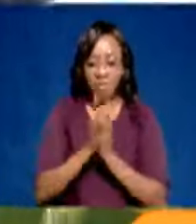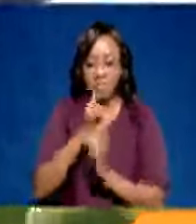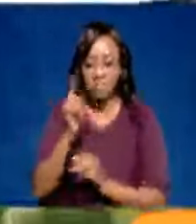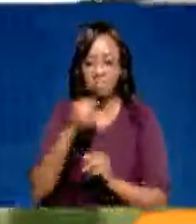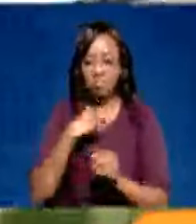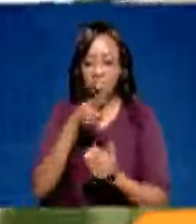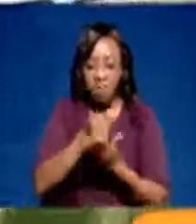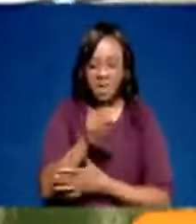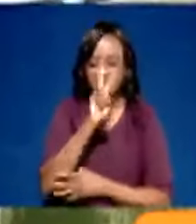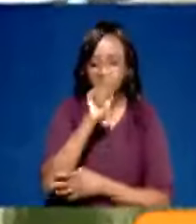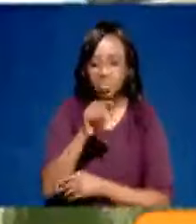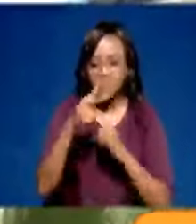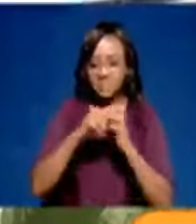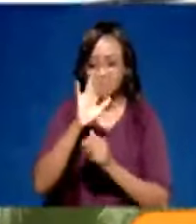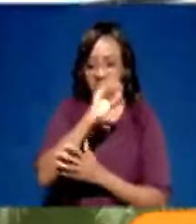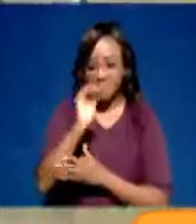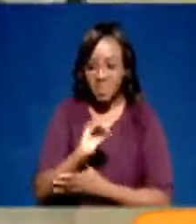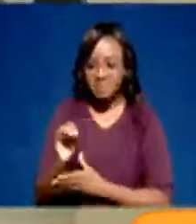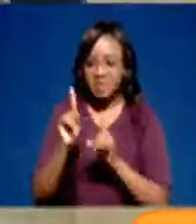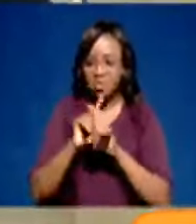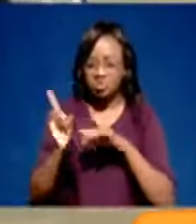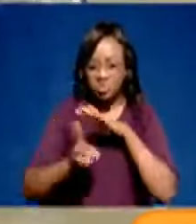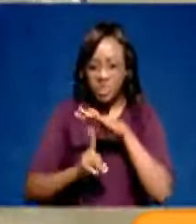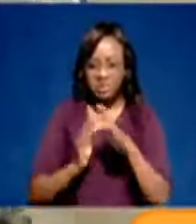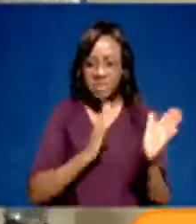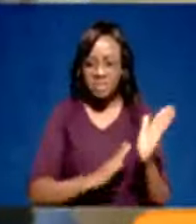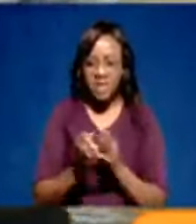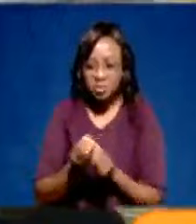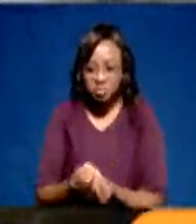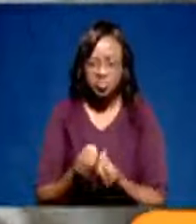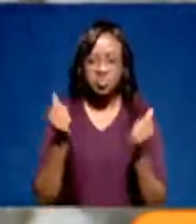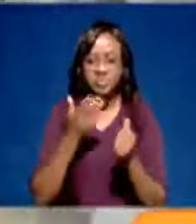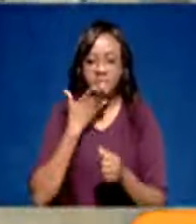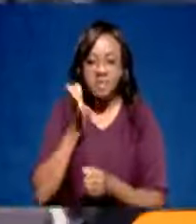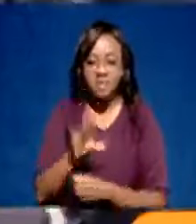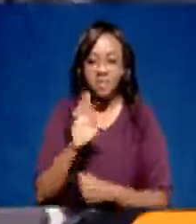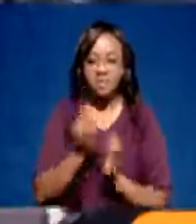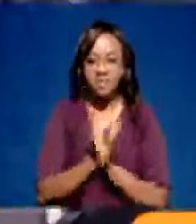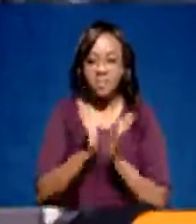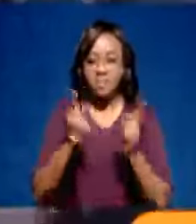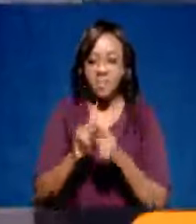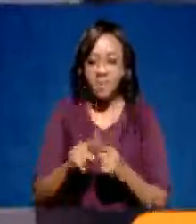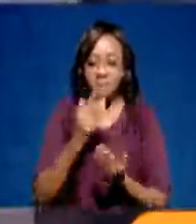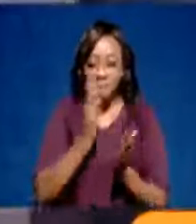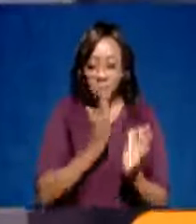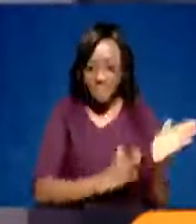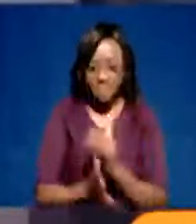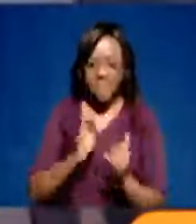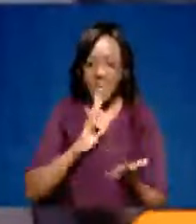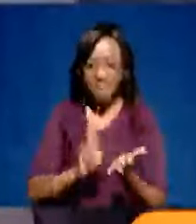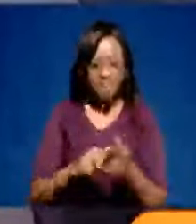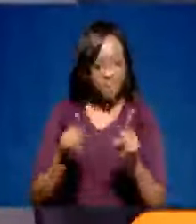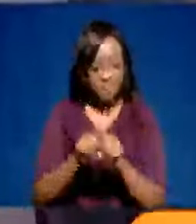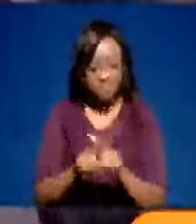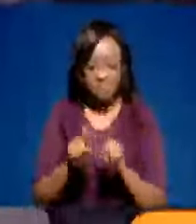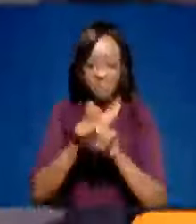2.75%. The ministry will hope to compile and finalize the analysis of the feedback from the public, prepare a report on the same, and present it